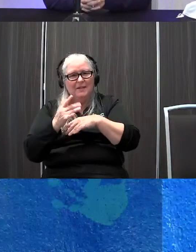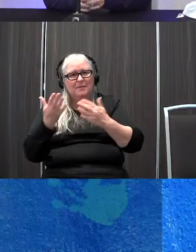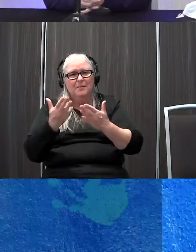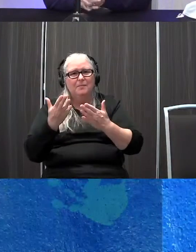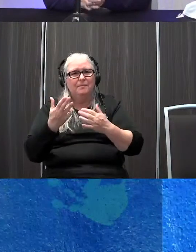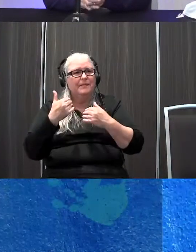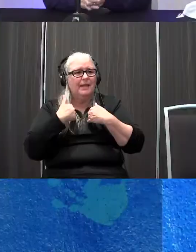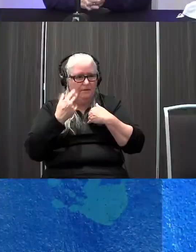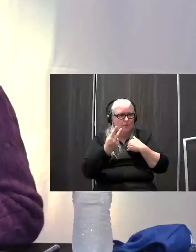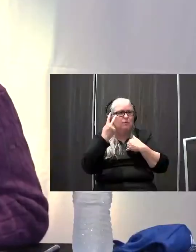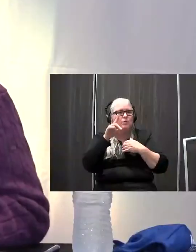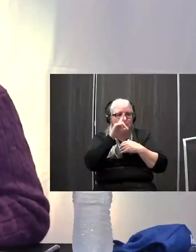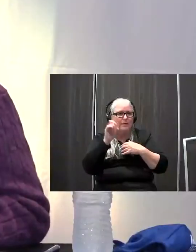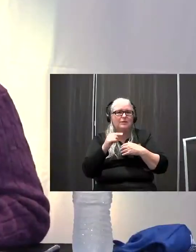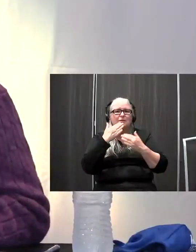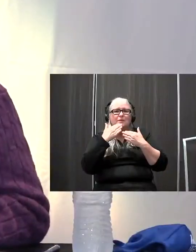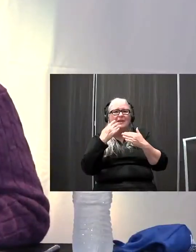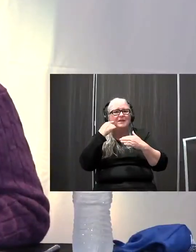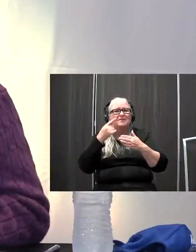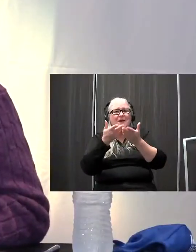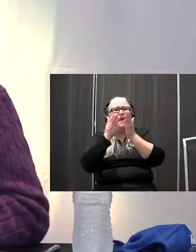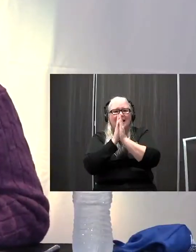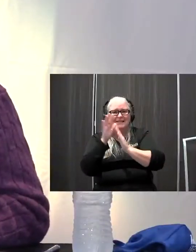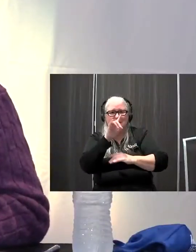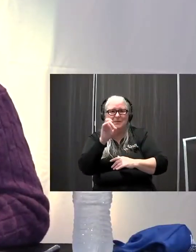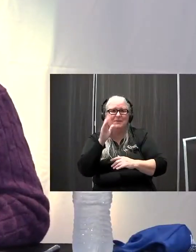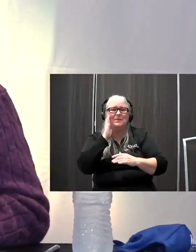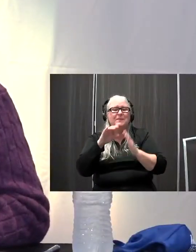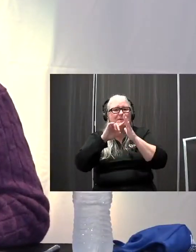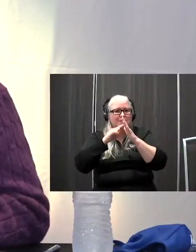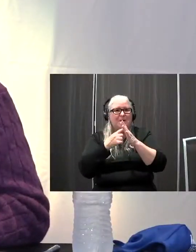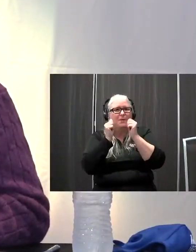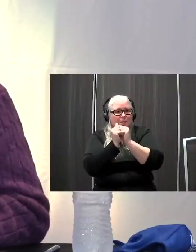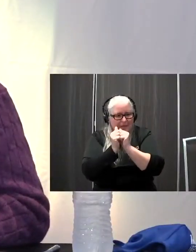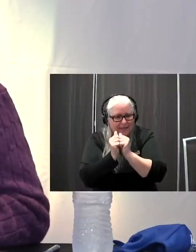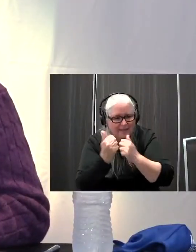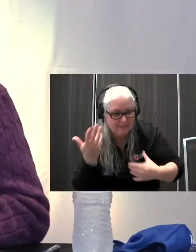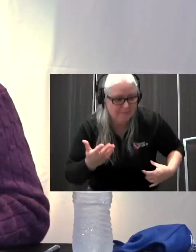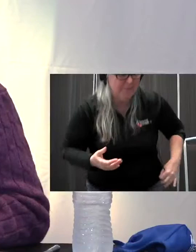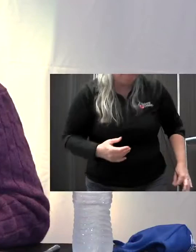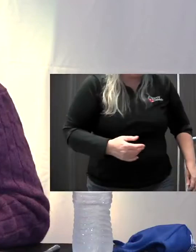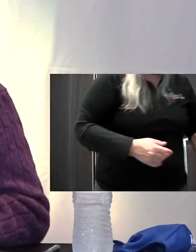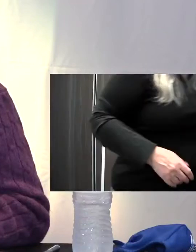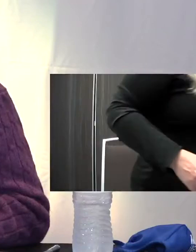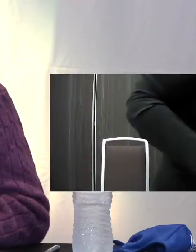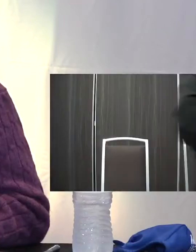two questions, so thank you all for asking questions. I'm going to start with the one that asks, what might be a good correction